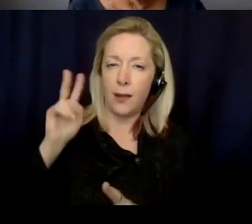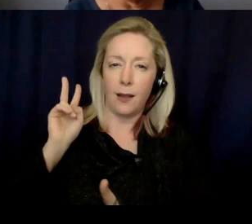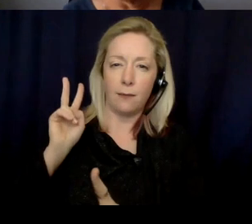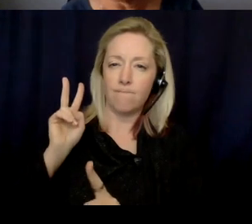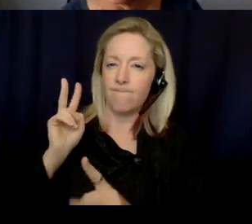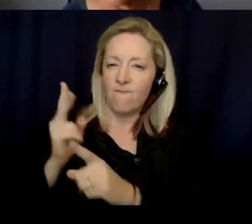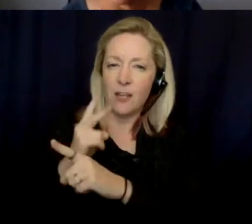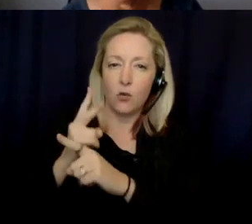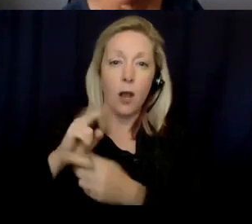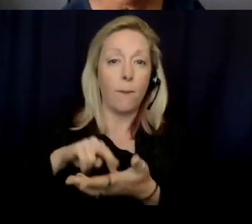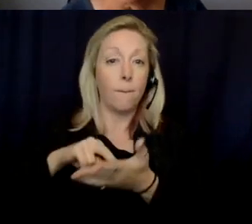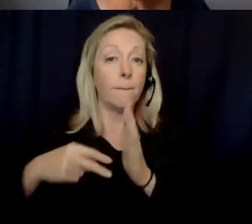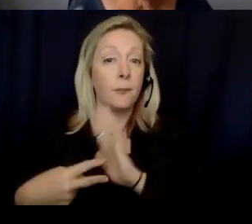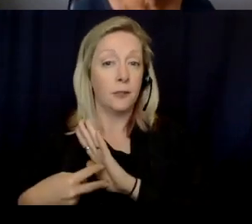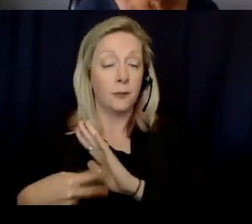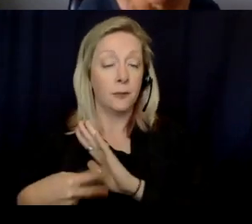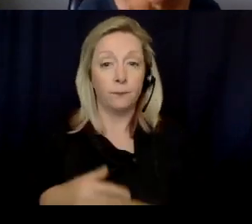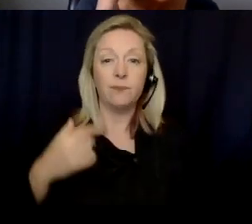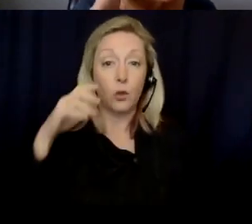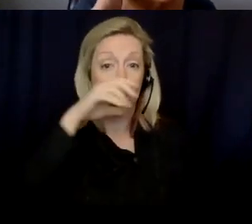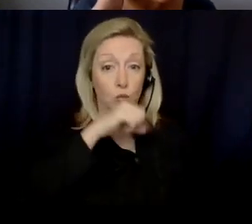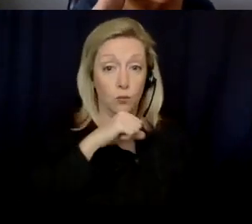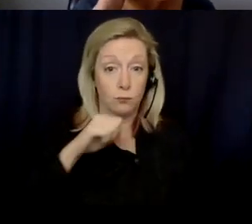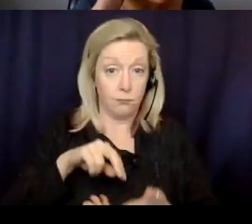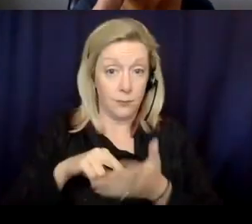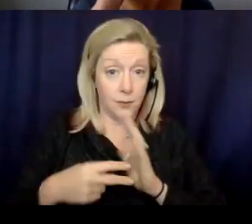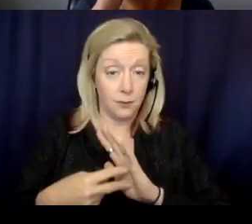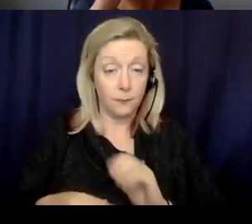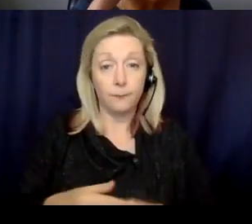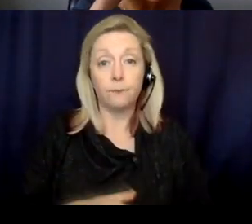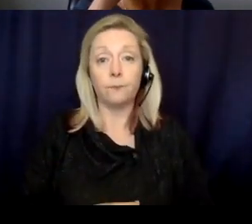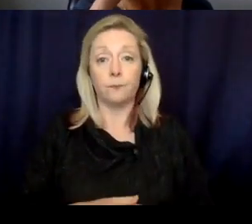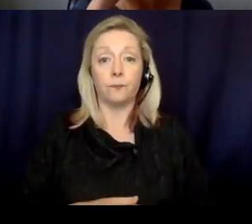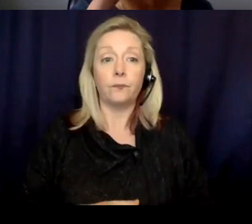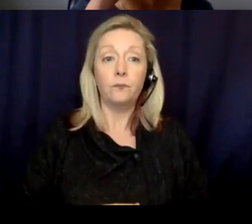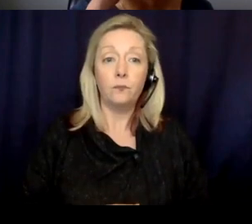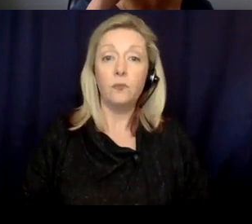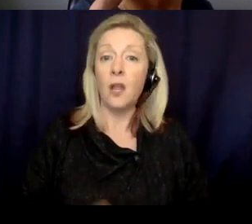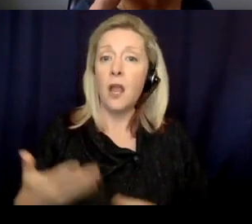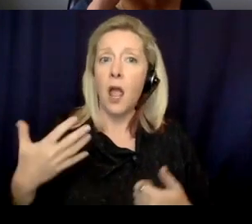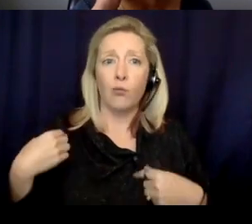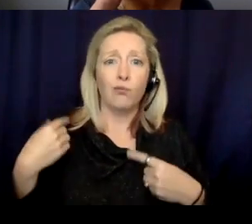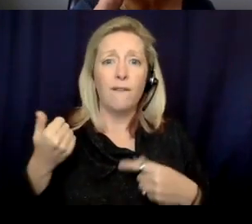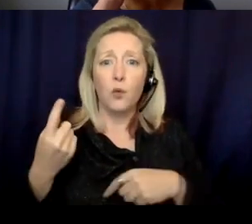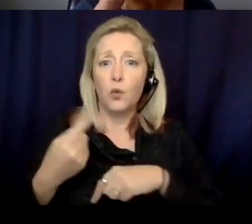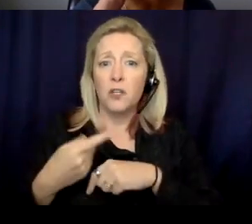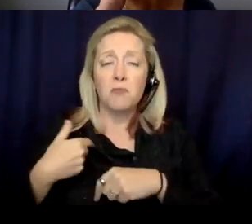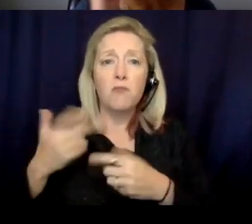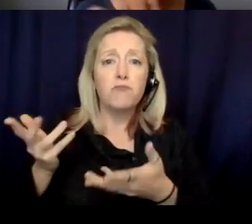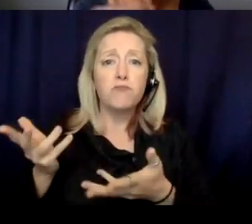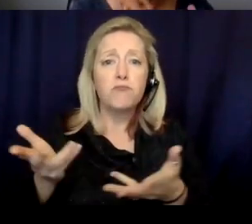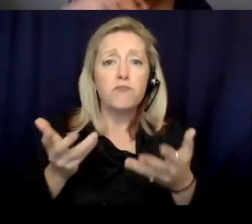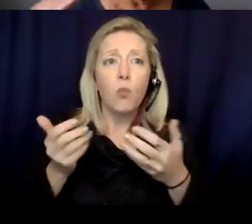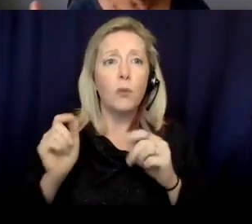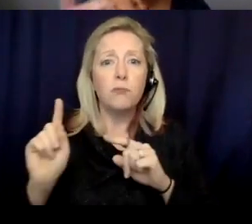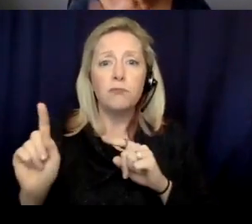it means this. And it's always good. I've talked to several people in the last few days even that have talked